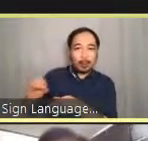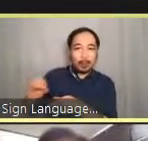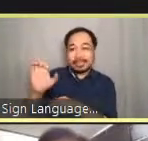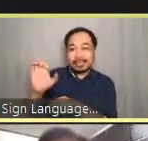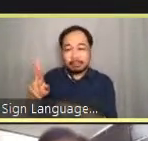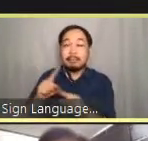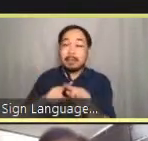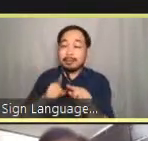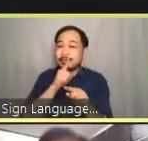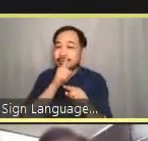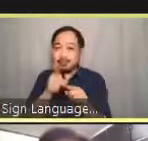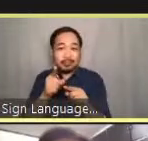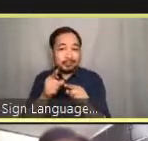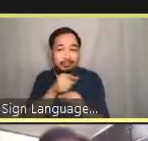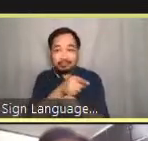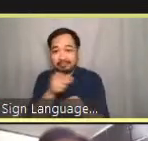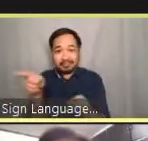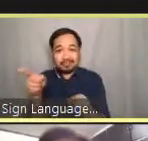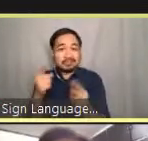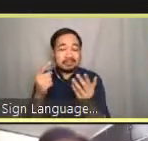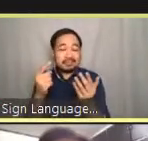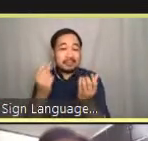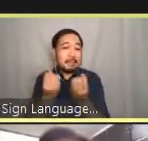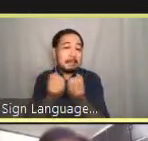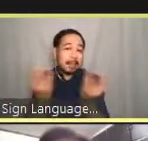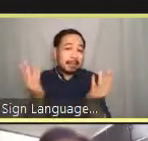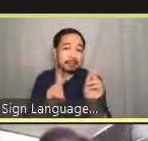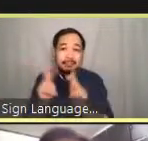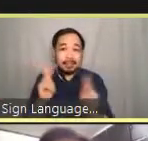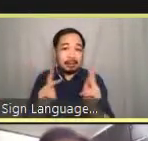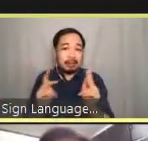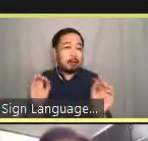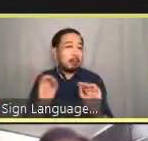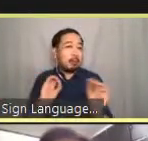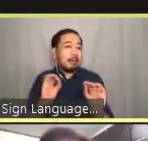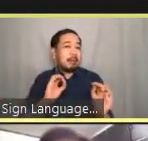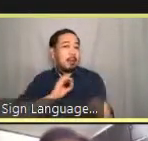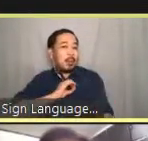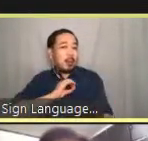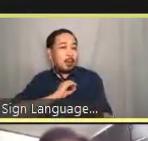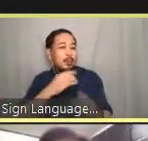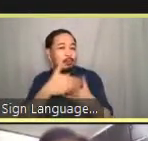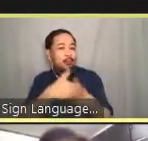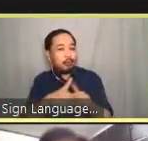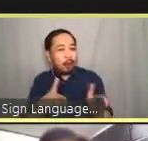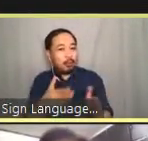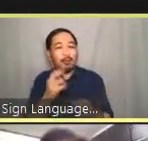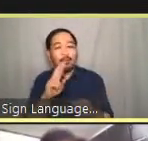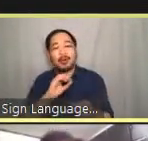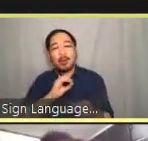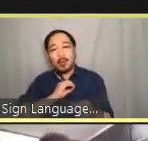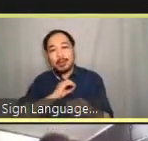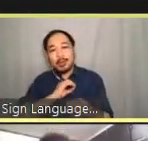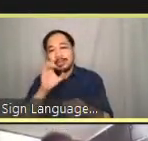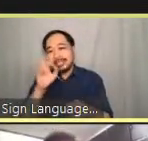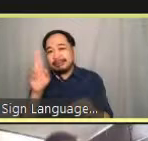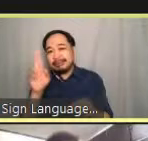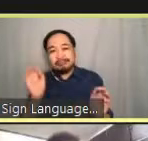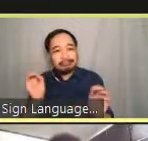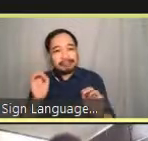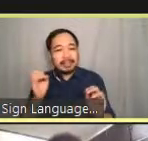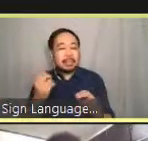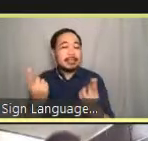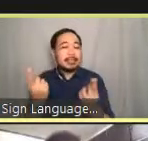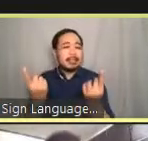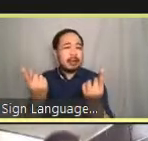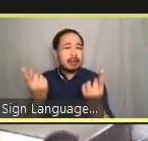But hindi naman lahat ng ating mga bahay ay meron CR. So, one thing that can be